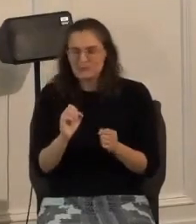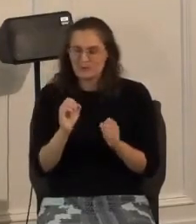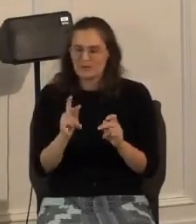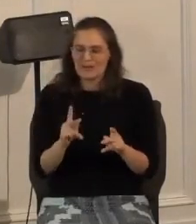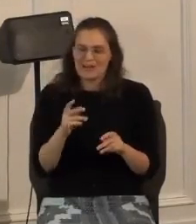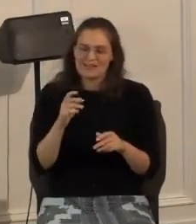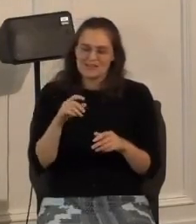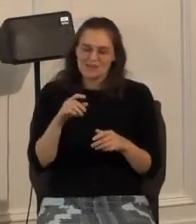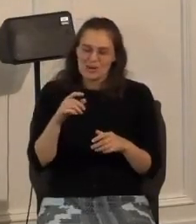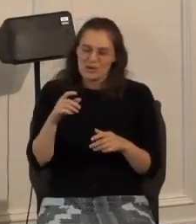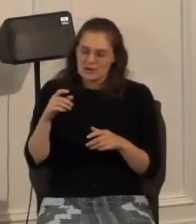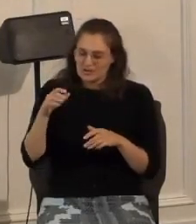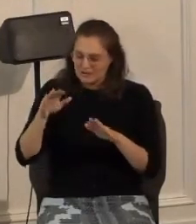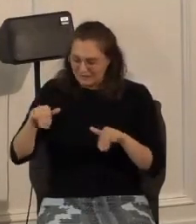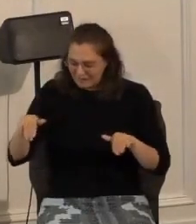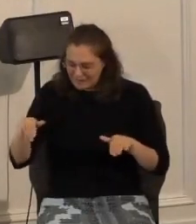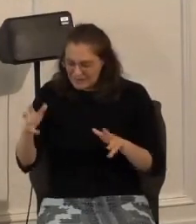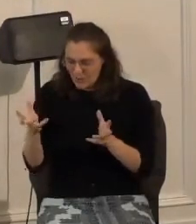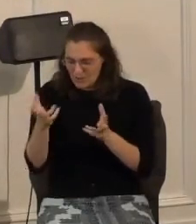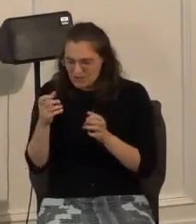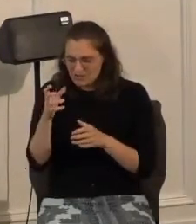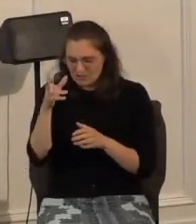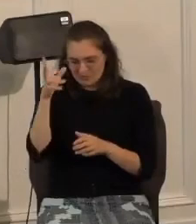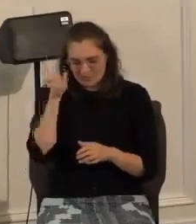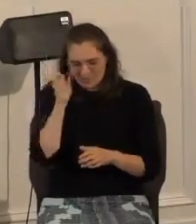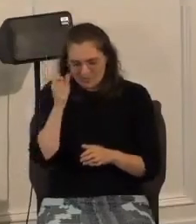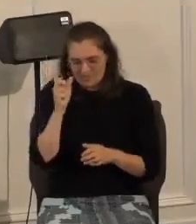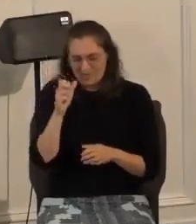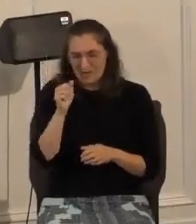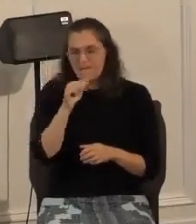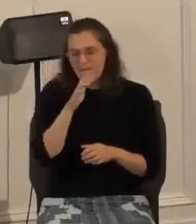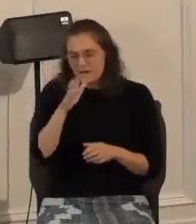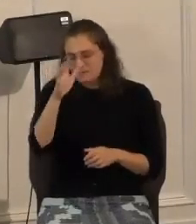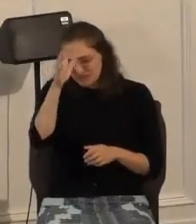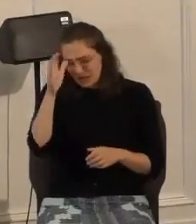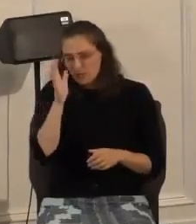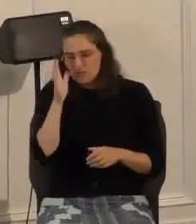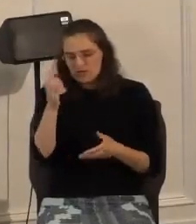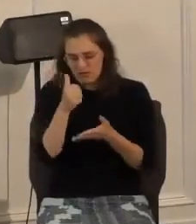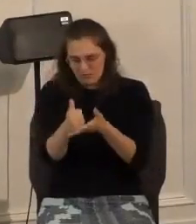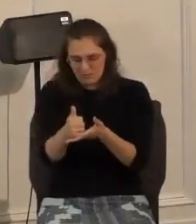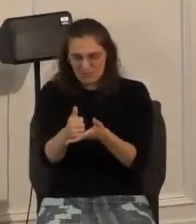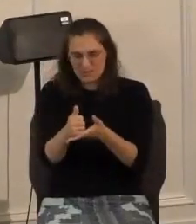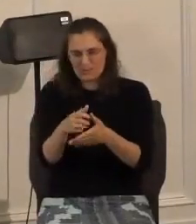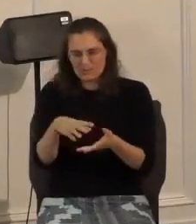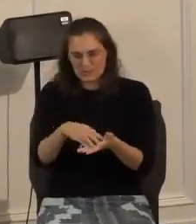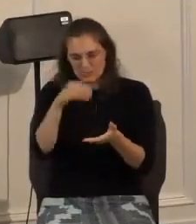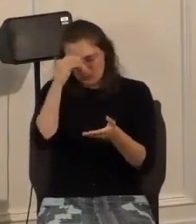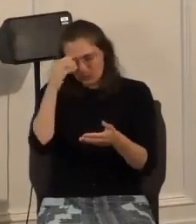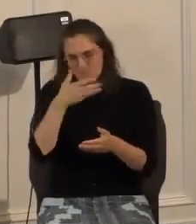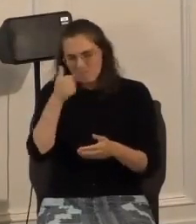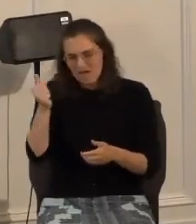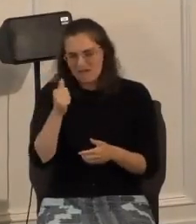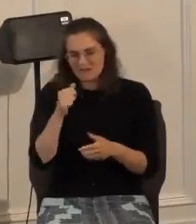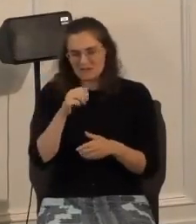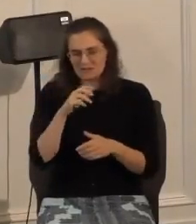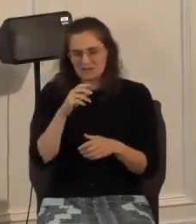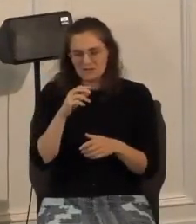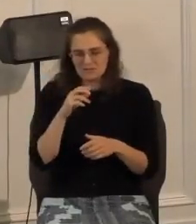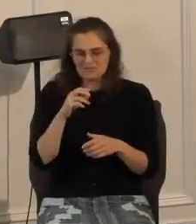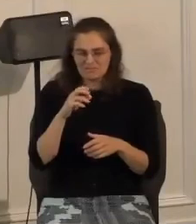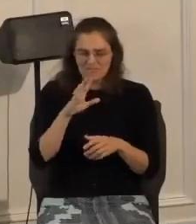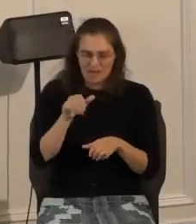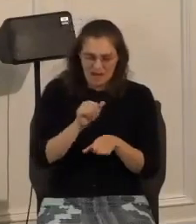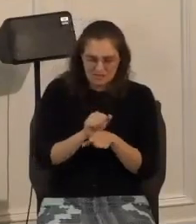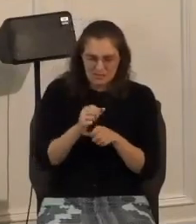going to help you with this. What it means to show respect to others. Because manners matter. Because other